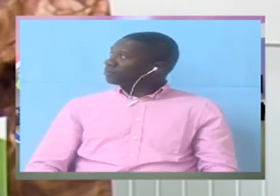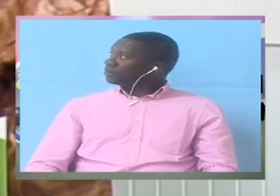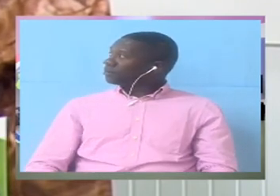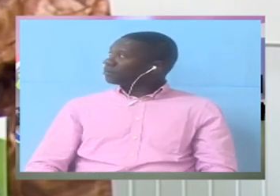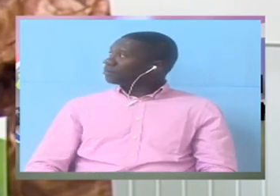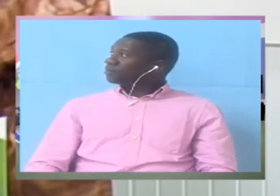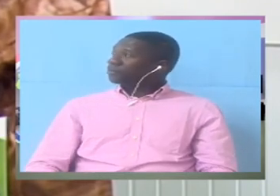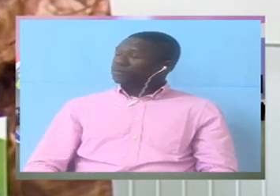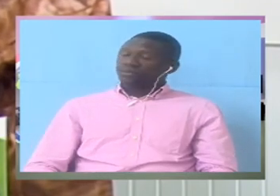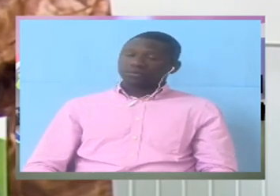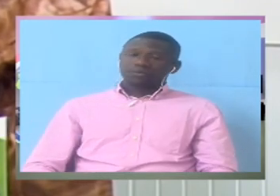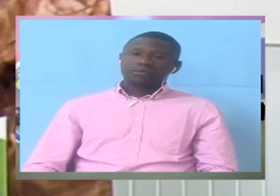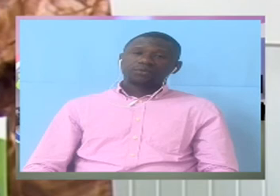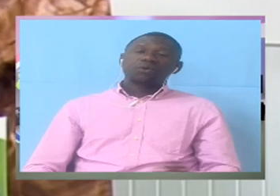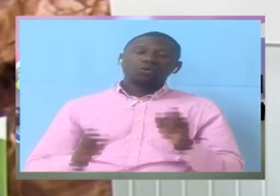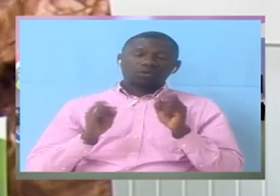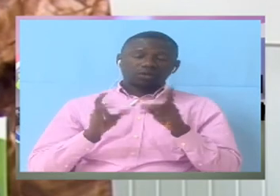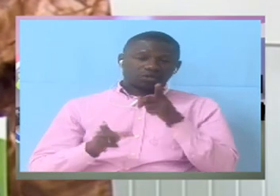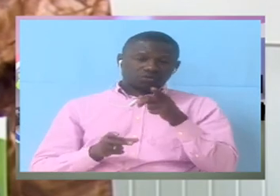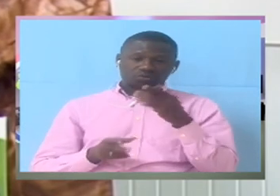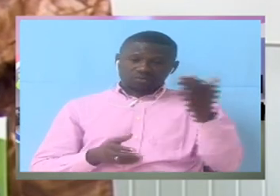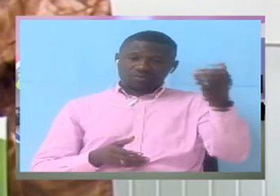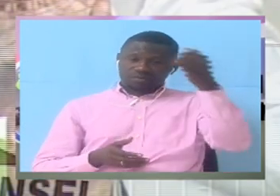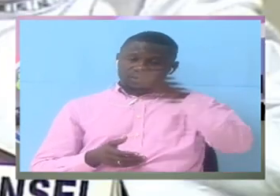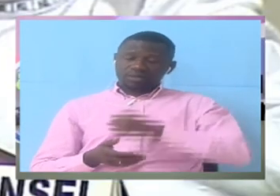Okay, you came to Gambia.